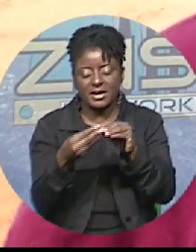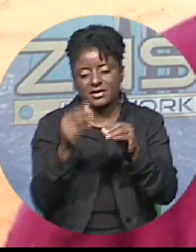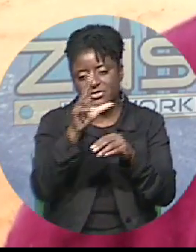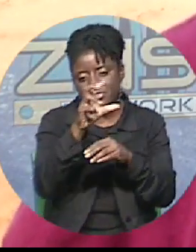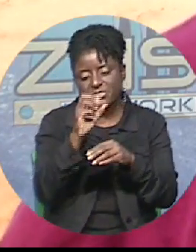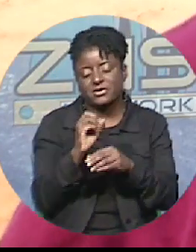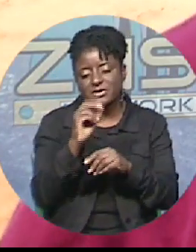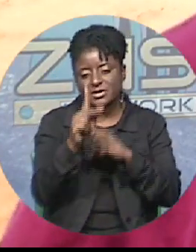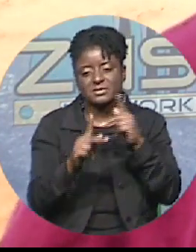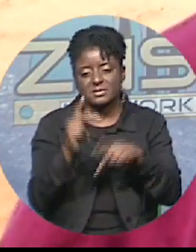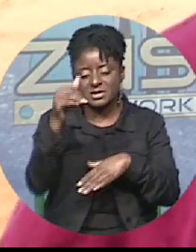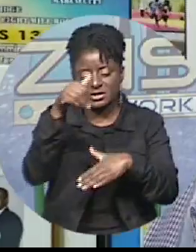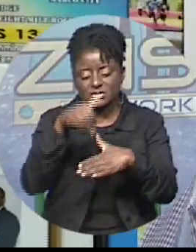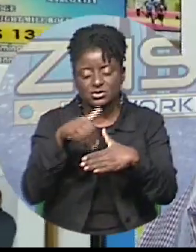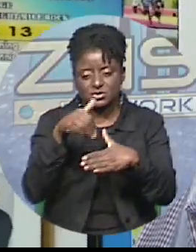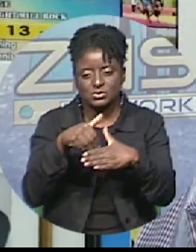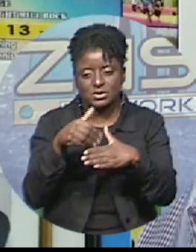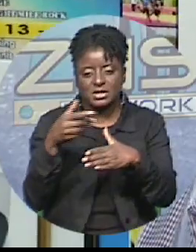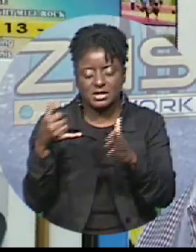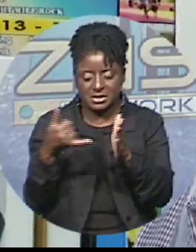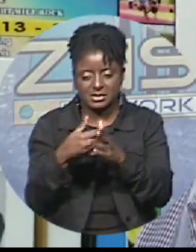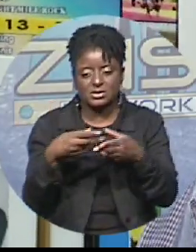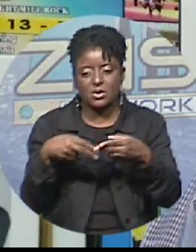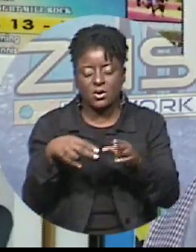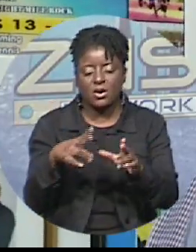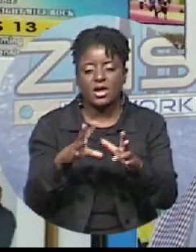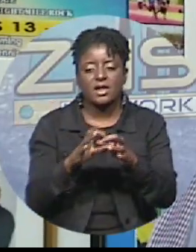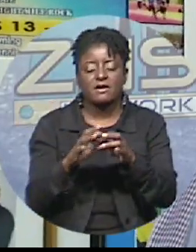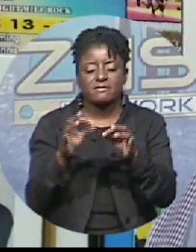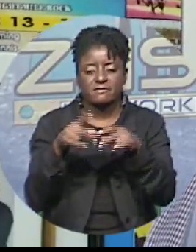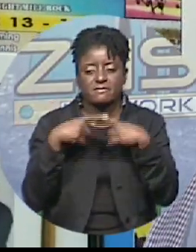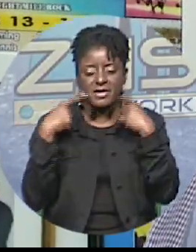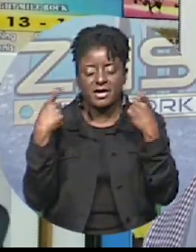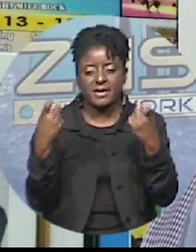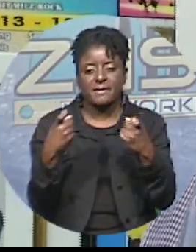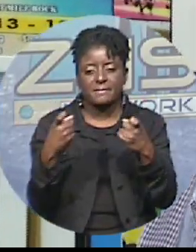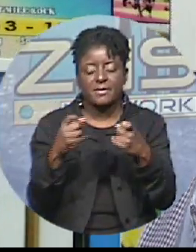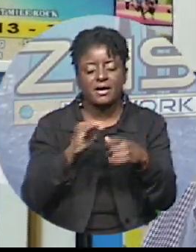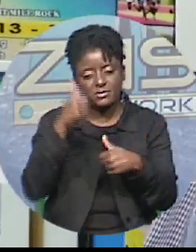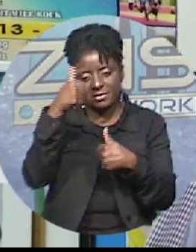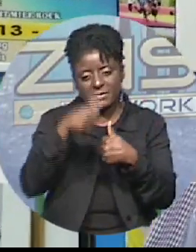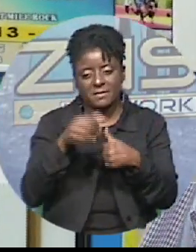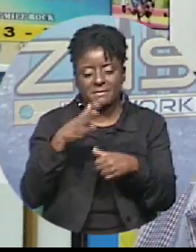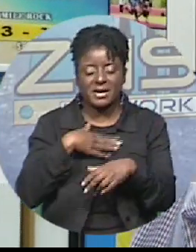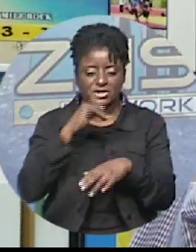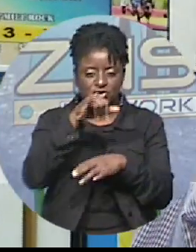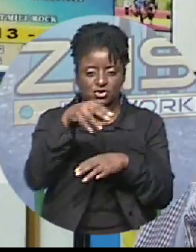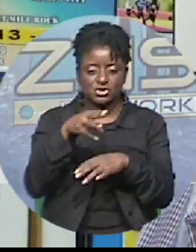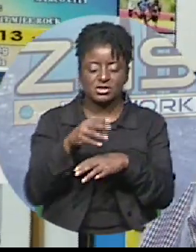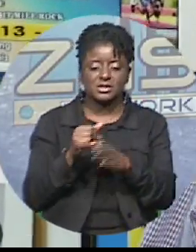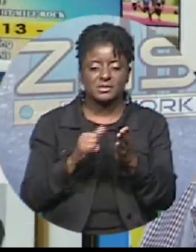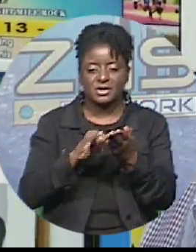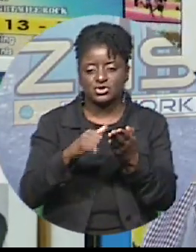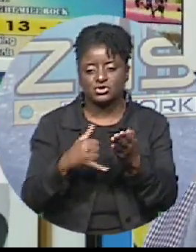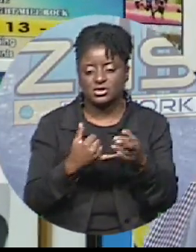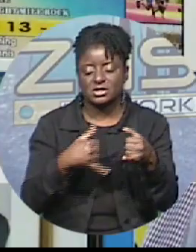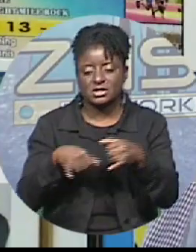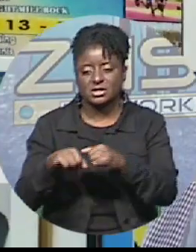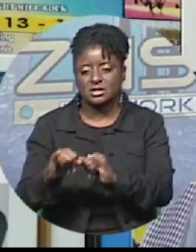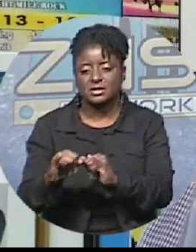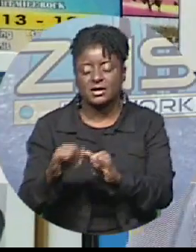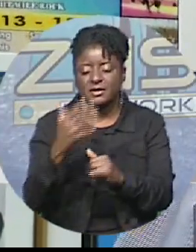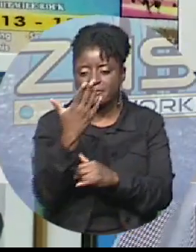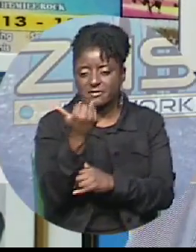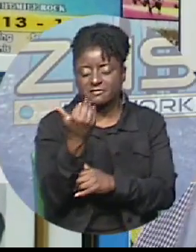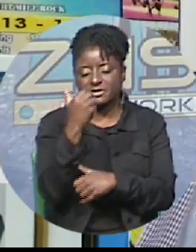a gala evening at Government House. I recall my journey as president of the Bahamas Softball Federation some 15 years ago. And to me,